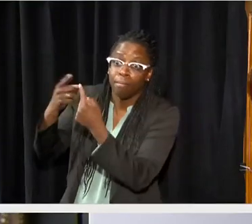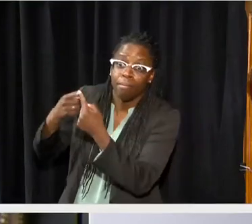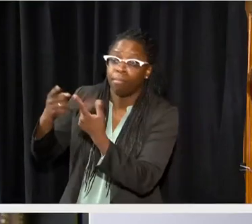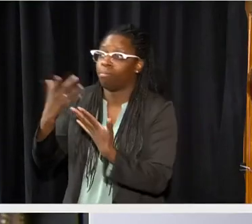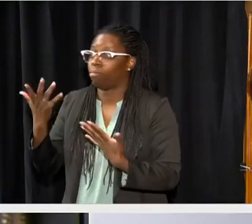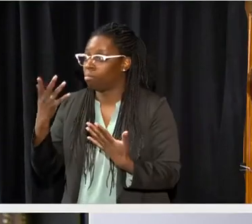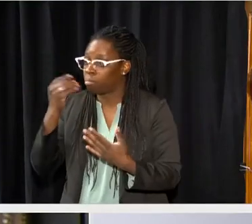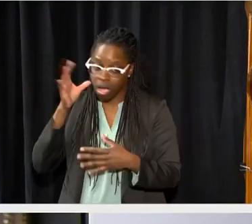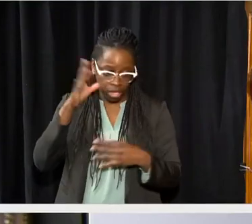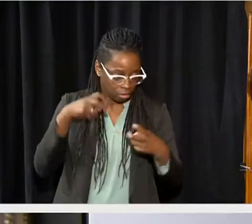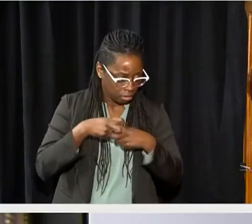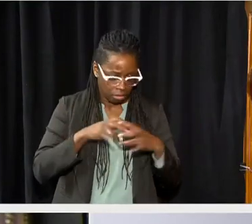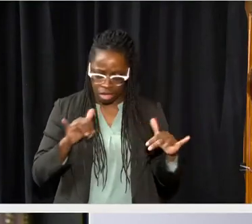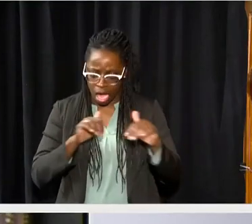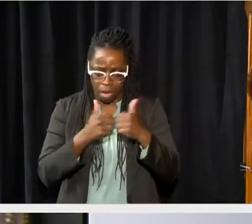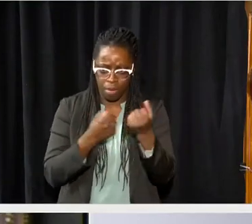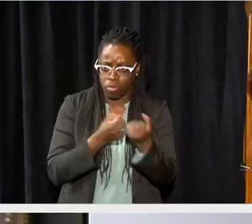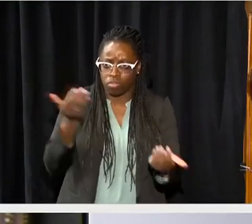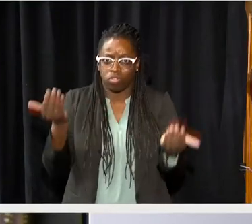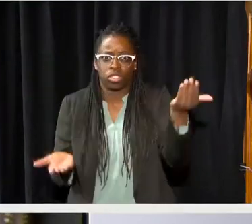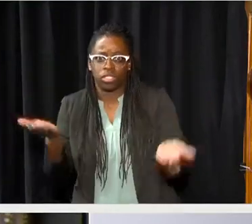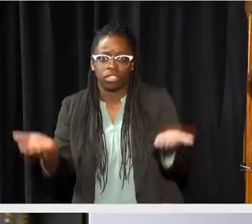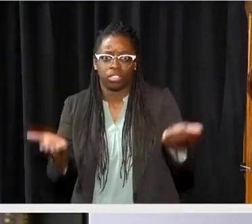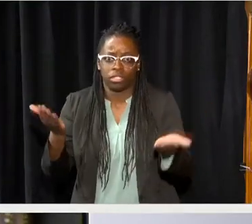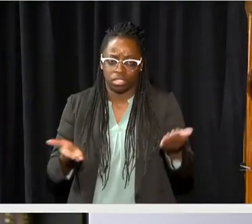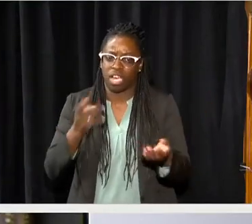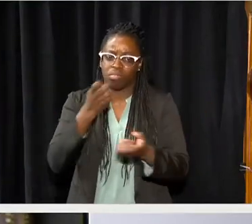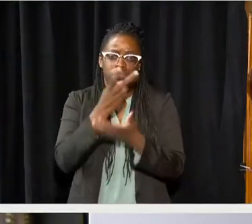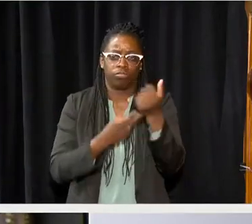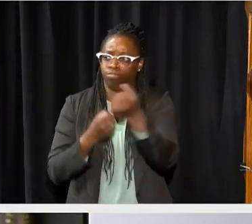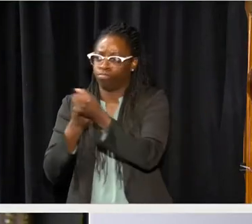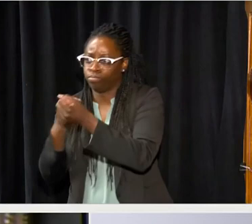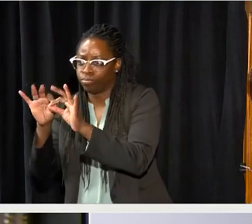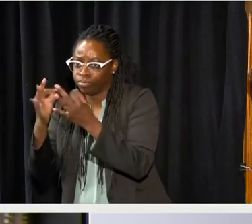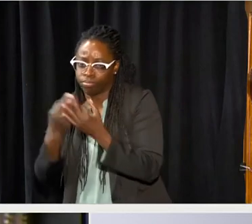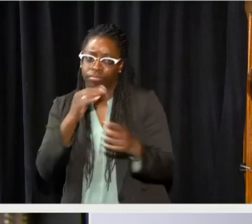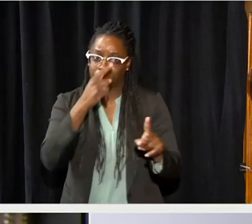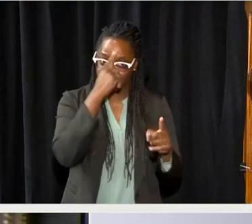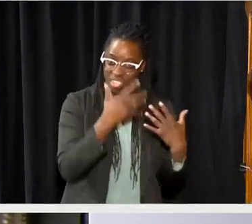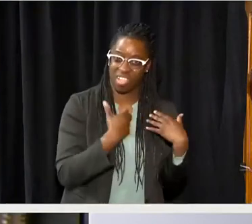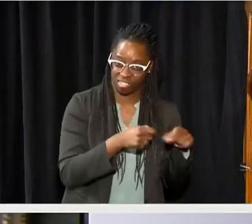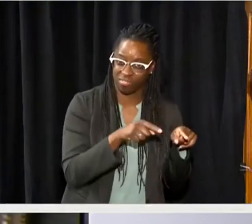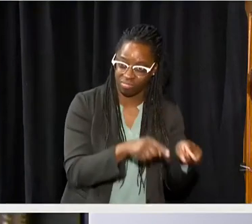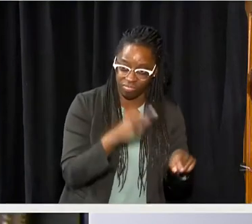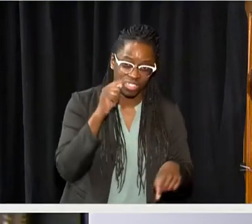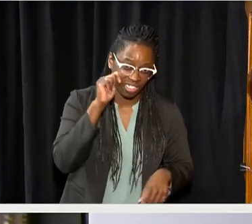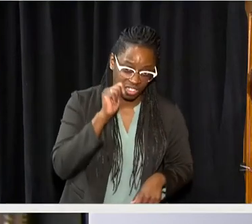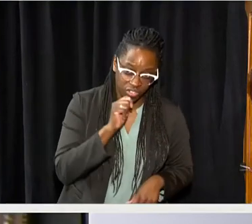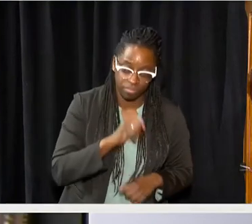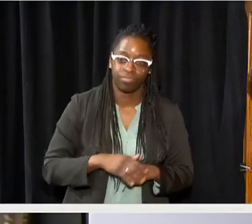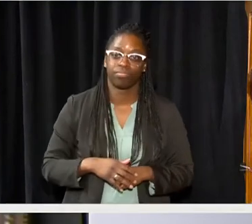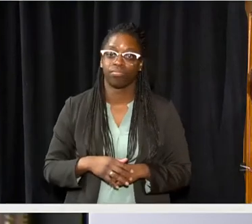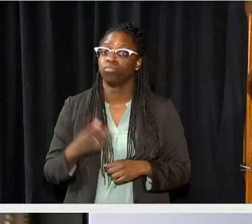to do everything we can to address that. Now, last year, We expanded school-based mental health support from